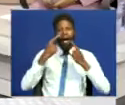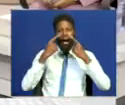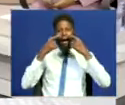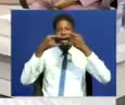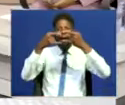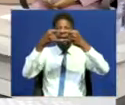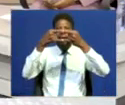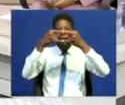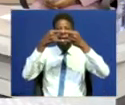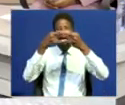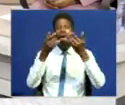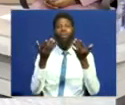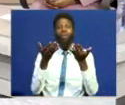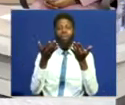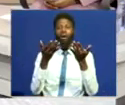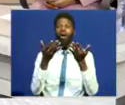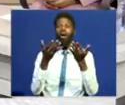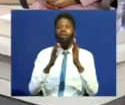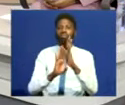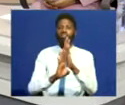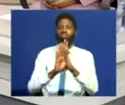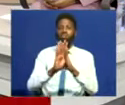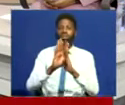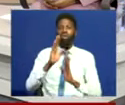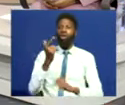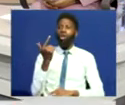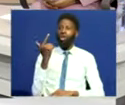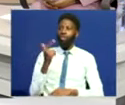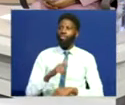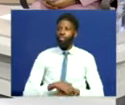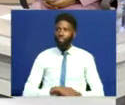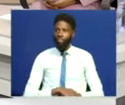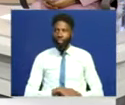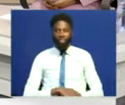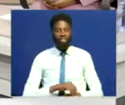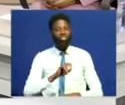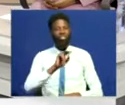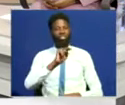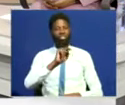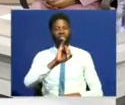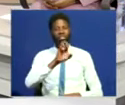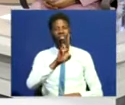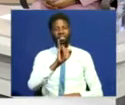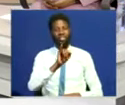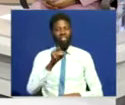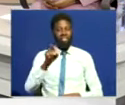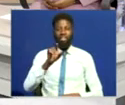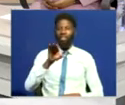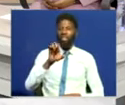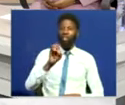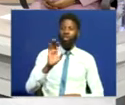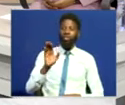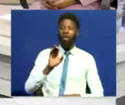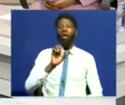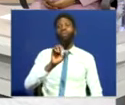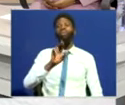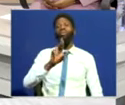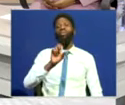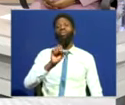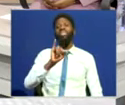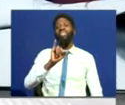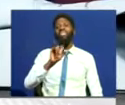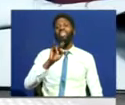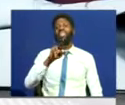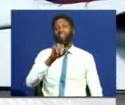let me get to introduce once more Njeri Wamigwi, the CEO of Usikimi. Given that you have heard from Daktari there from GEC, they're asking